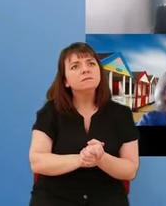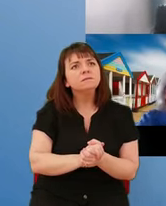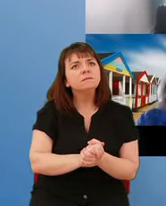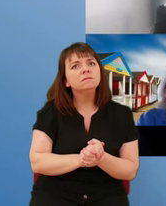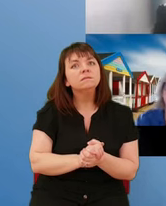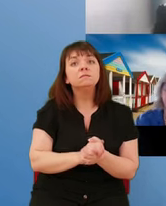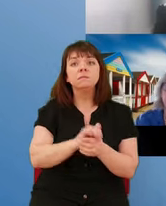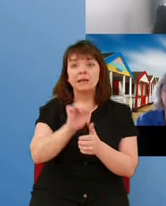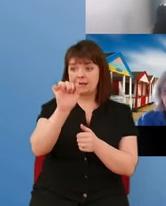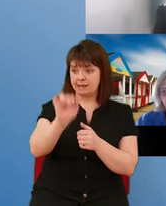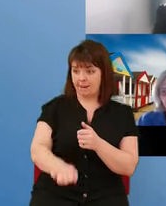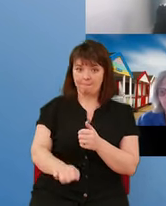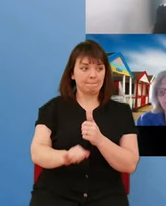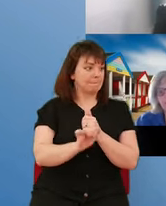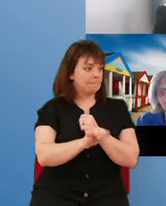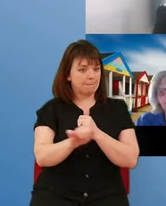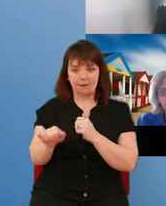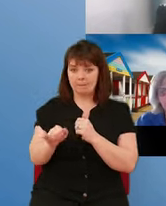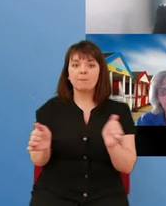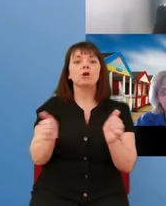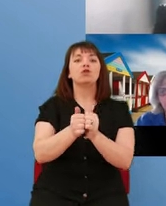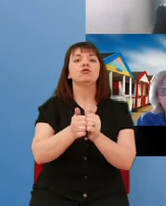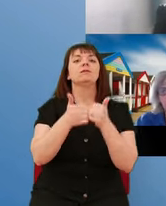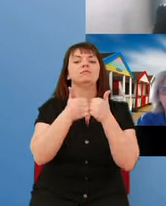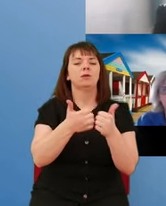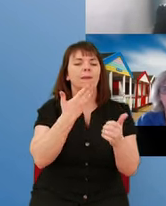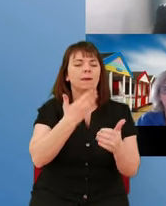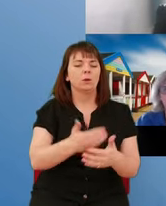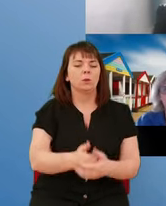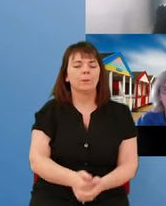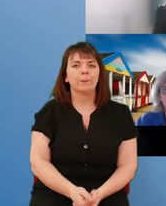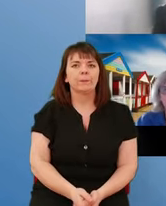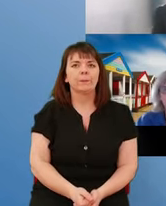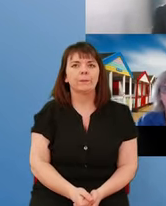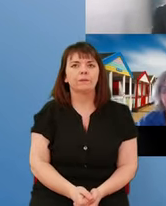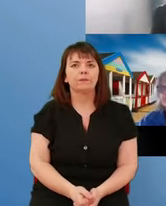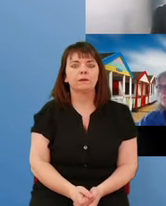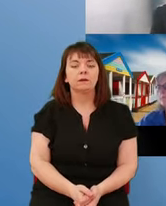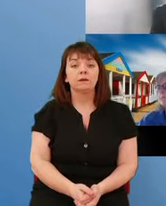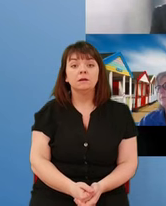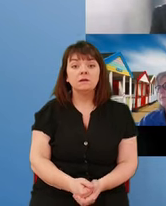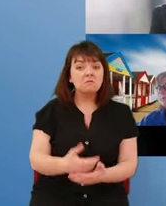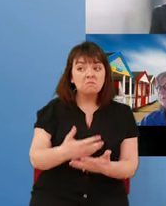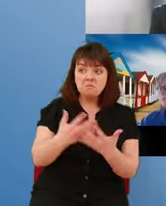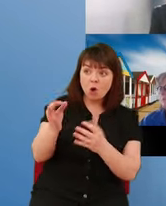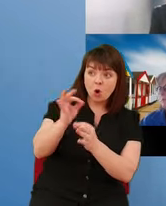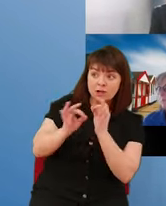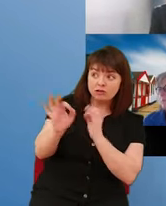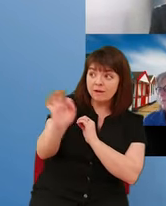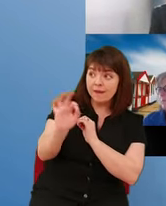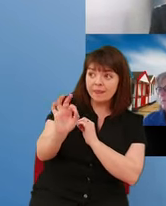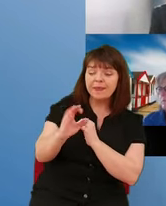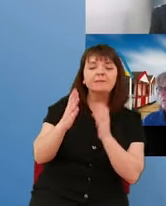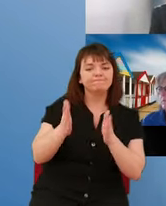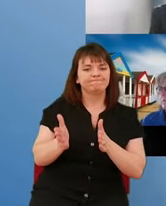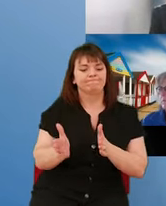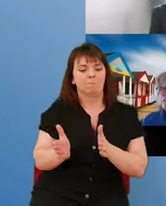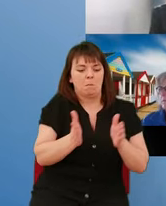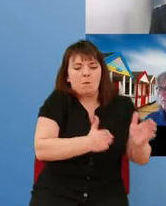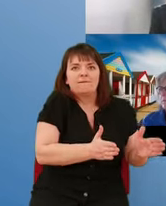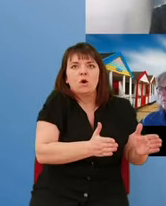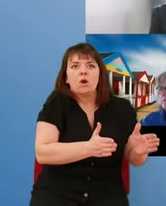I will move on to the paper on locally commissioned service. Are